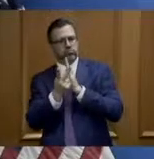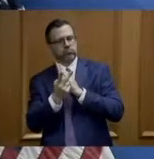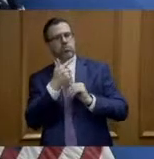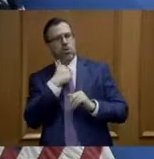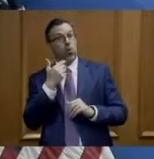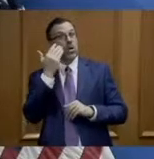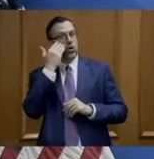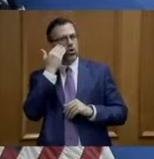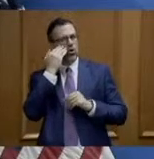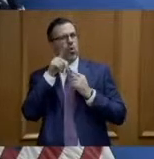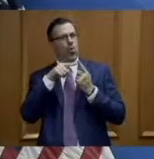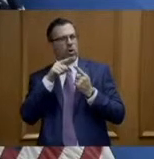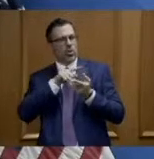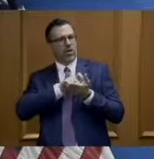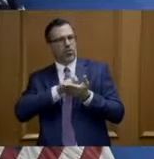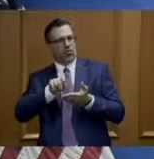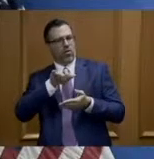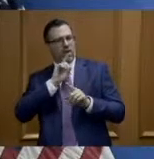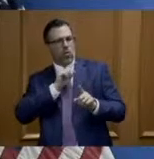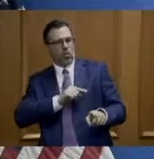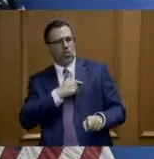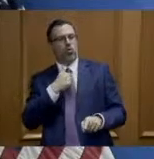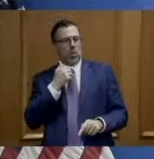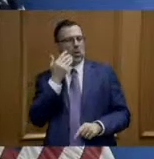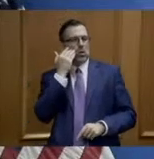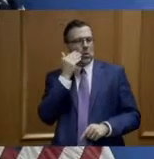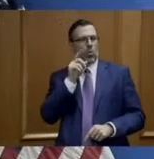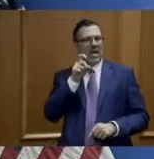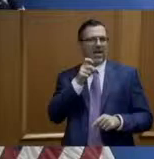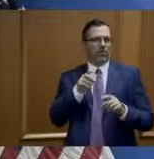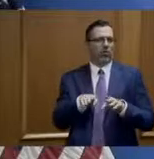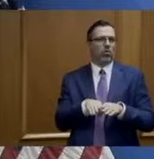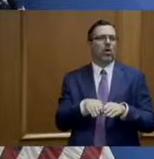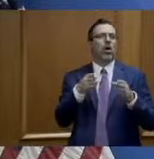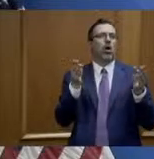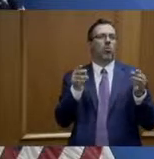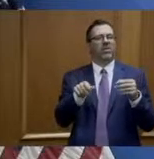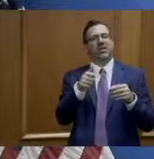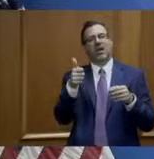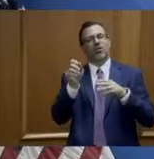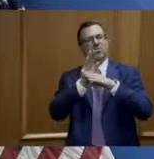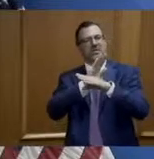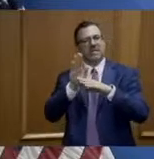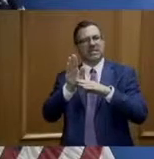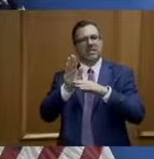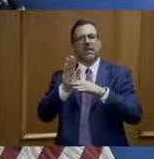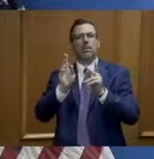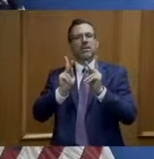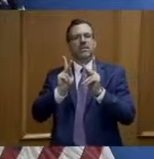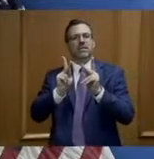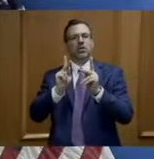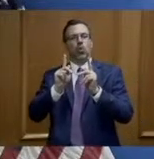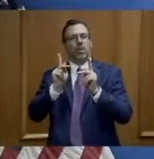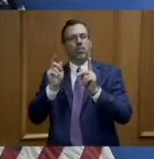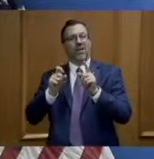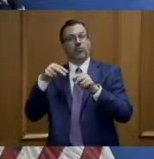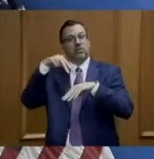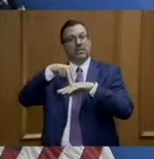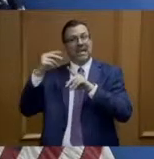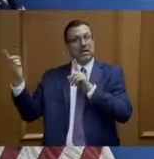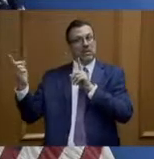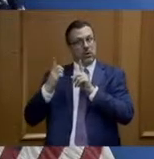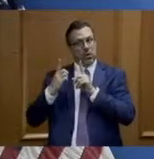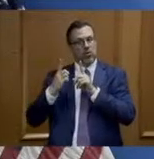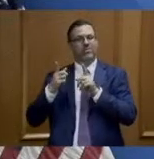actually when we wrote that order that we were going to be opening additional businesses, specifically close contact businesses. We had planned to announce